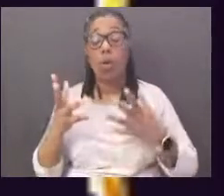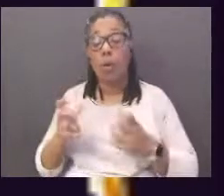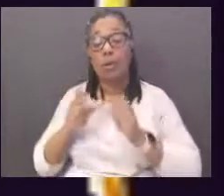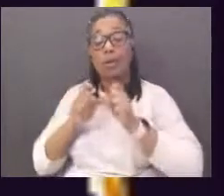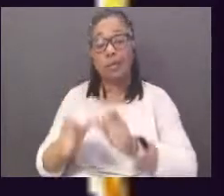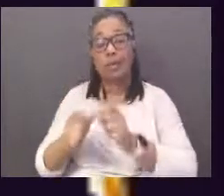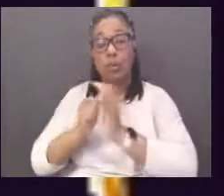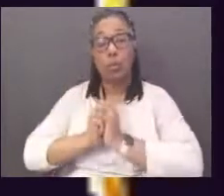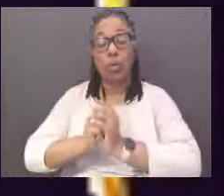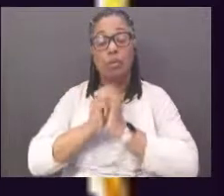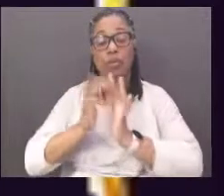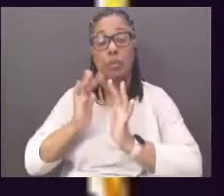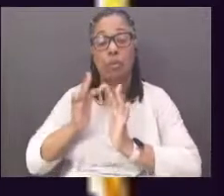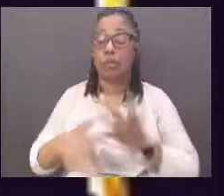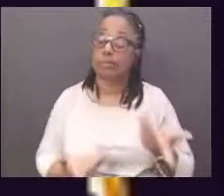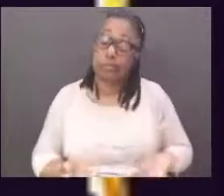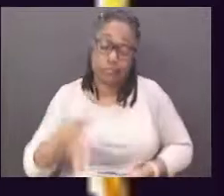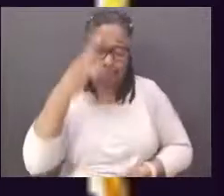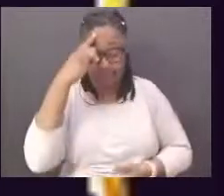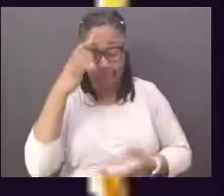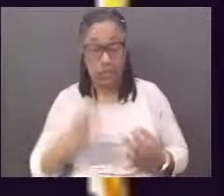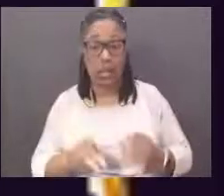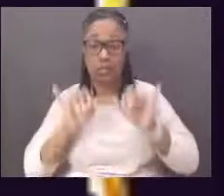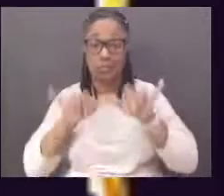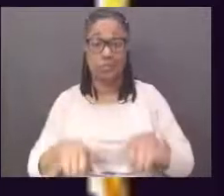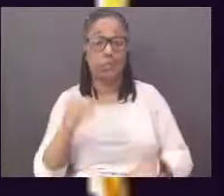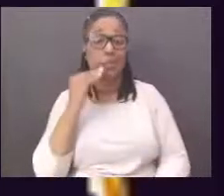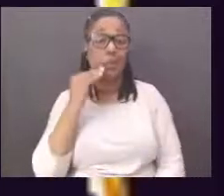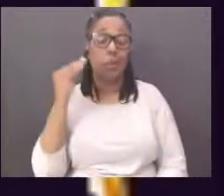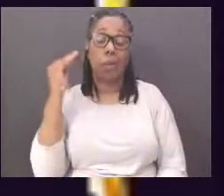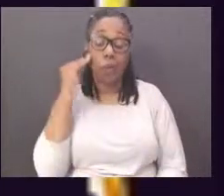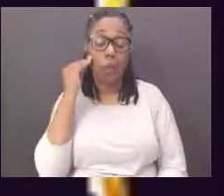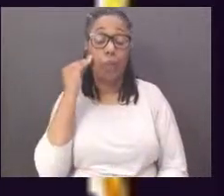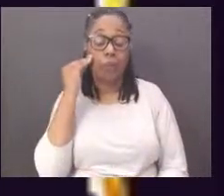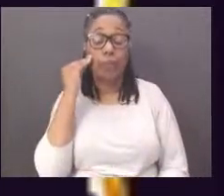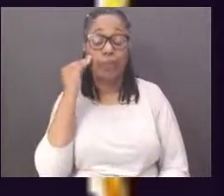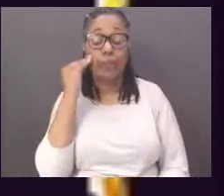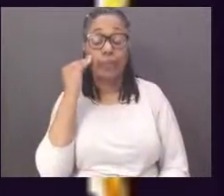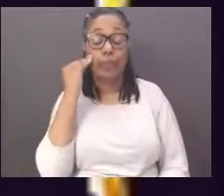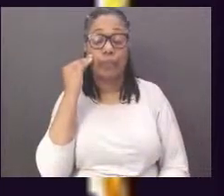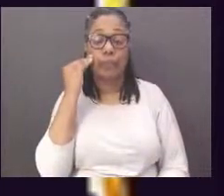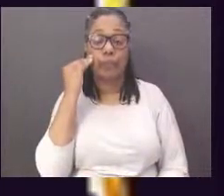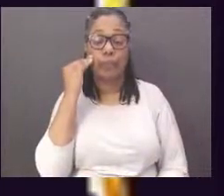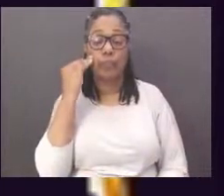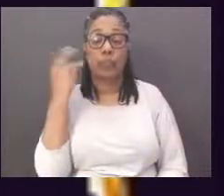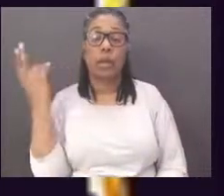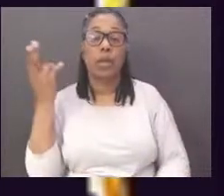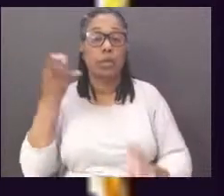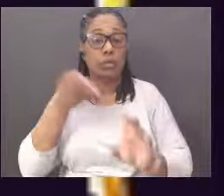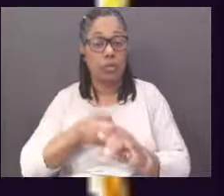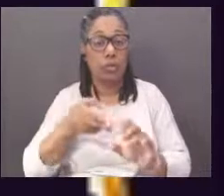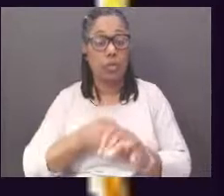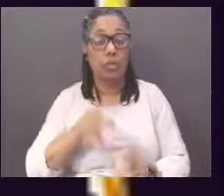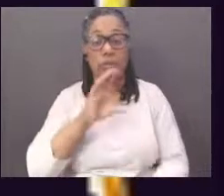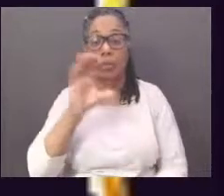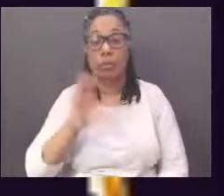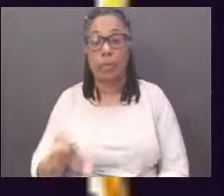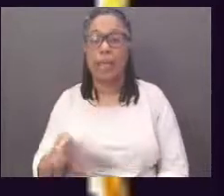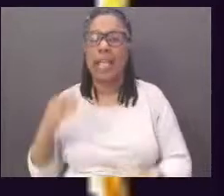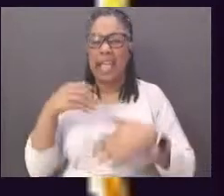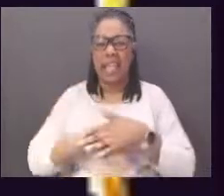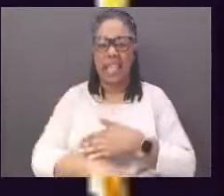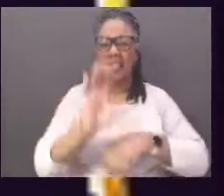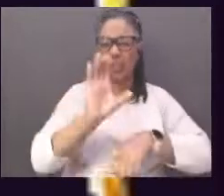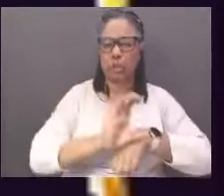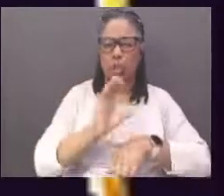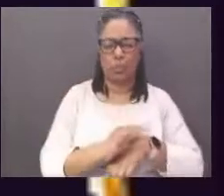stream, they've decided that their participation in in-service worship will be limited. And so we